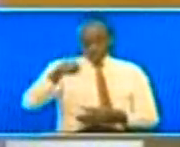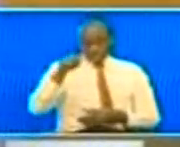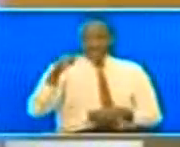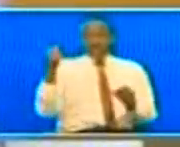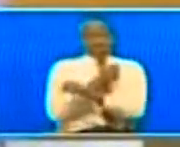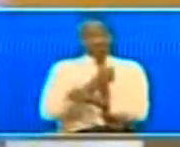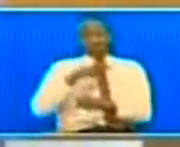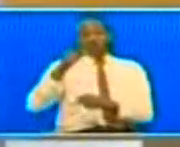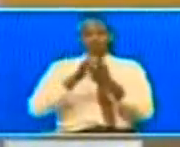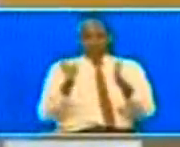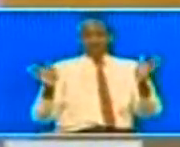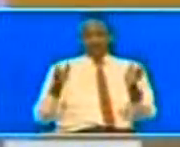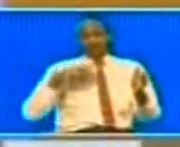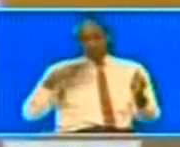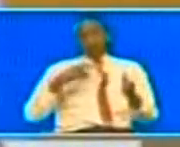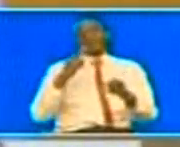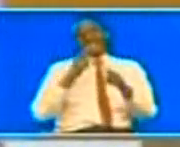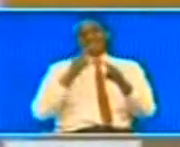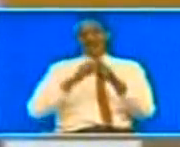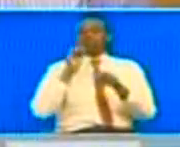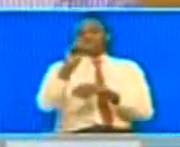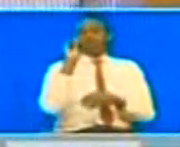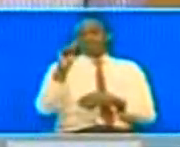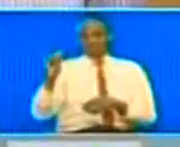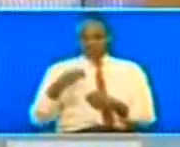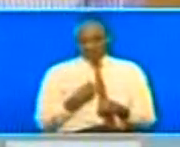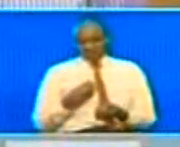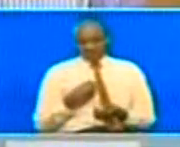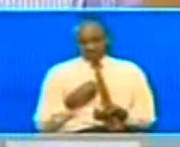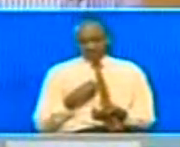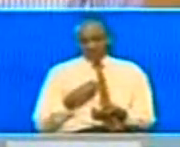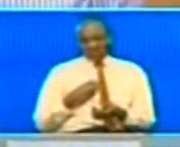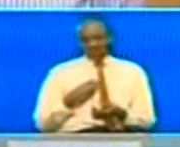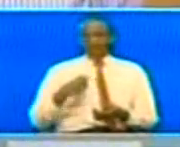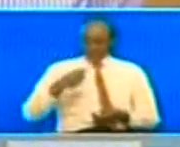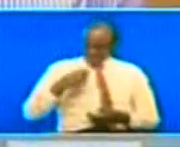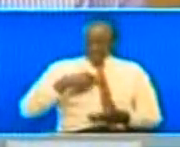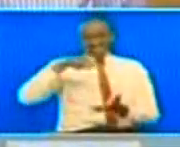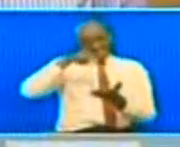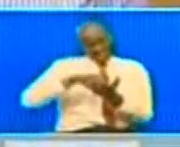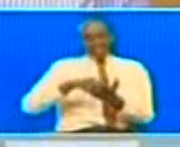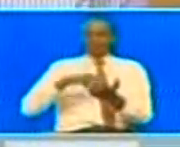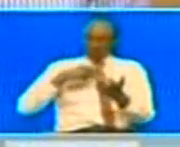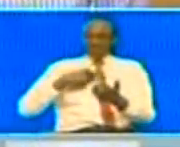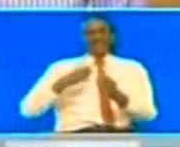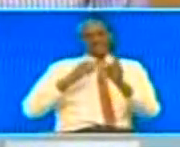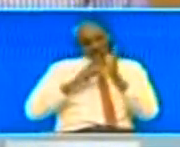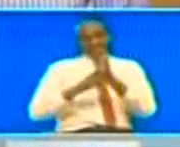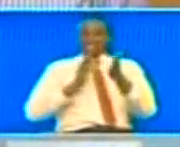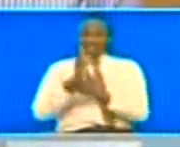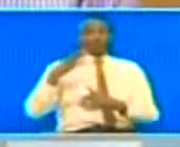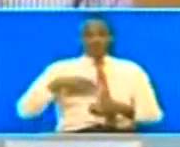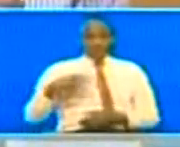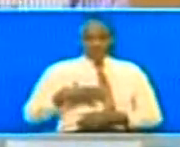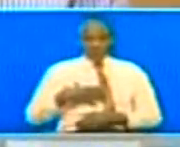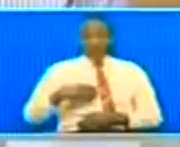go into public without being called names. Mashimiwa, my first question to you, though. I am standing for the right of people. And you know what?